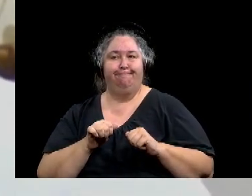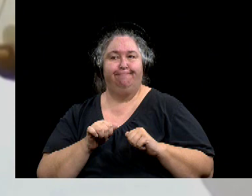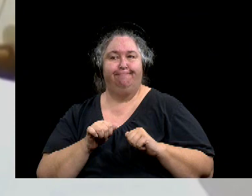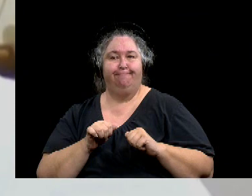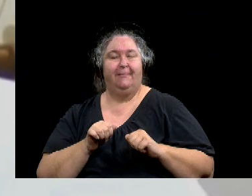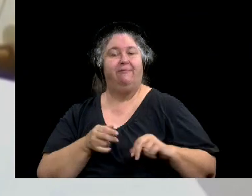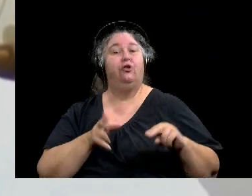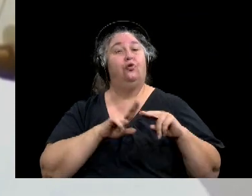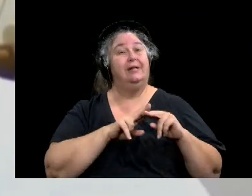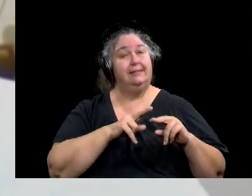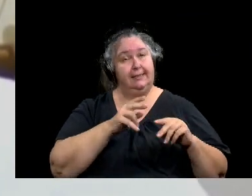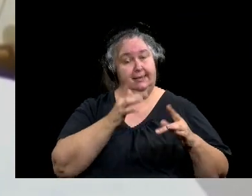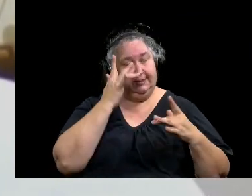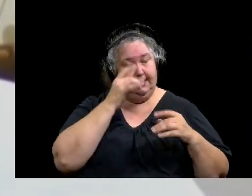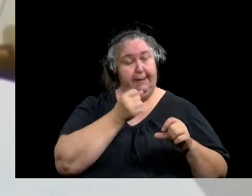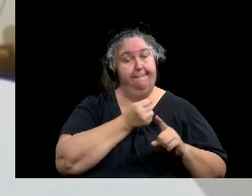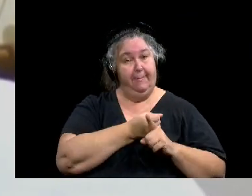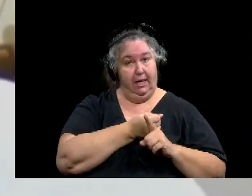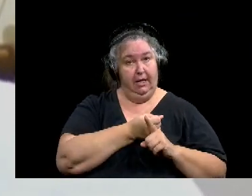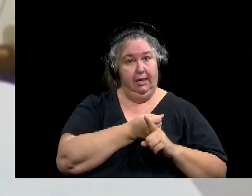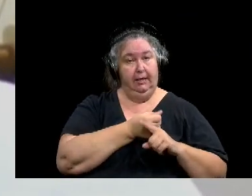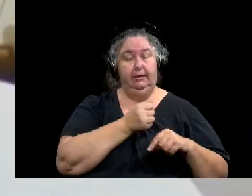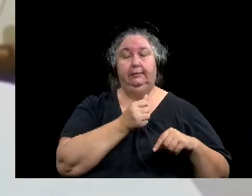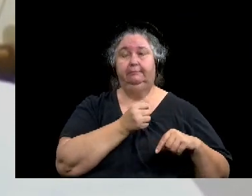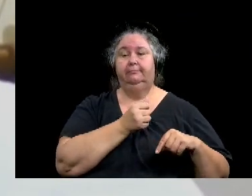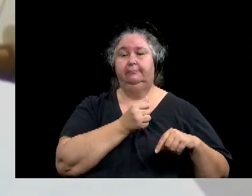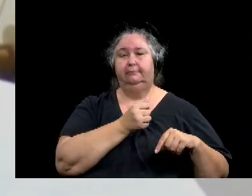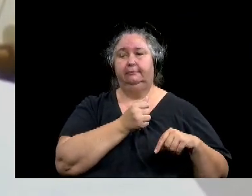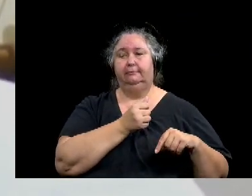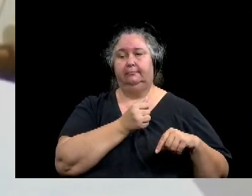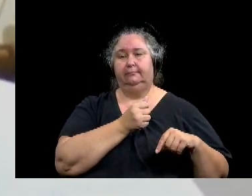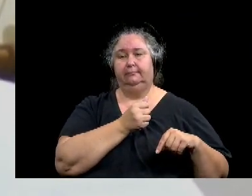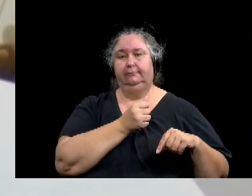and individuals' risk of COVID-19,